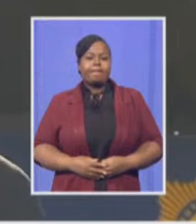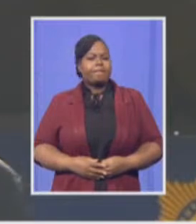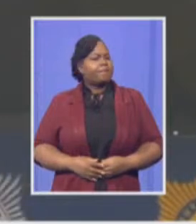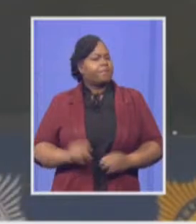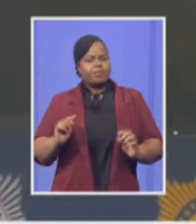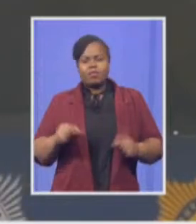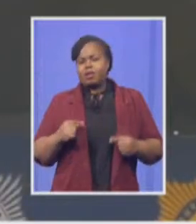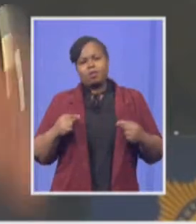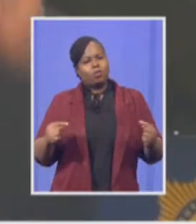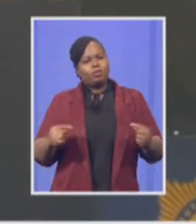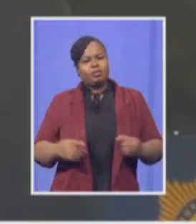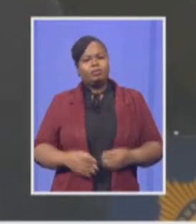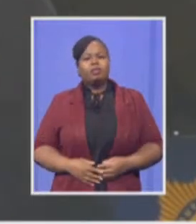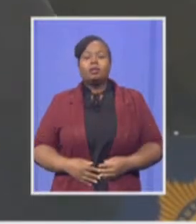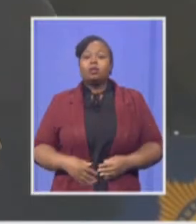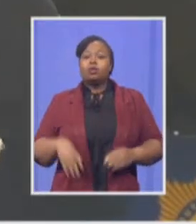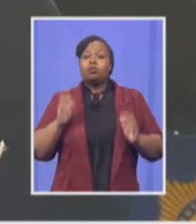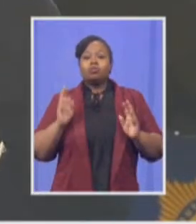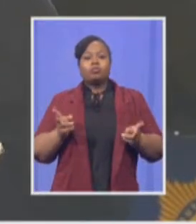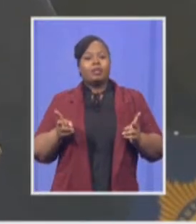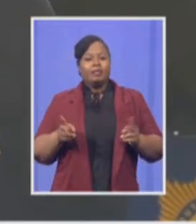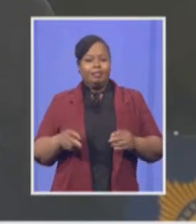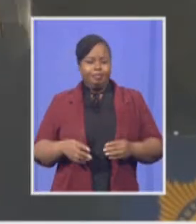asikwazi noma